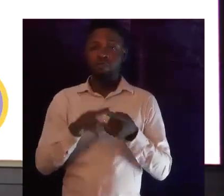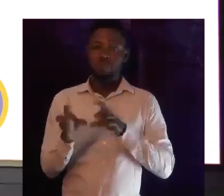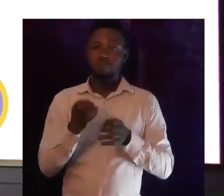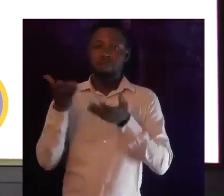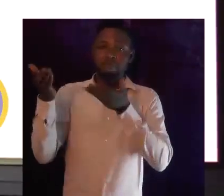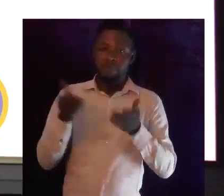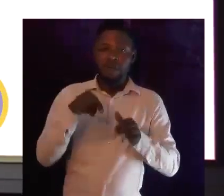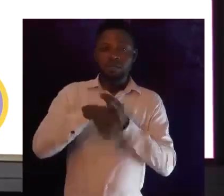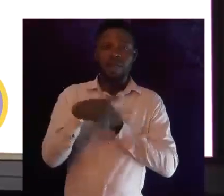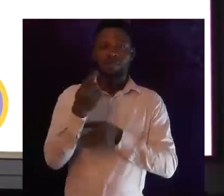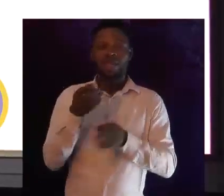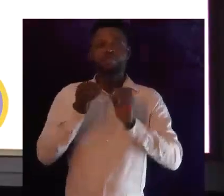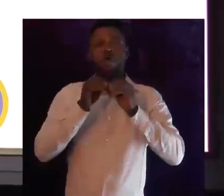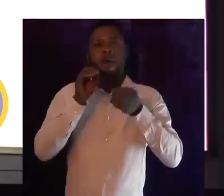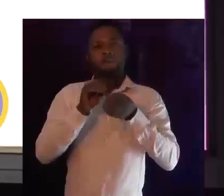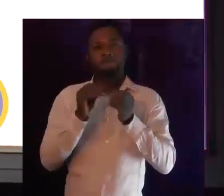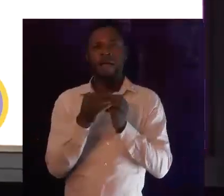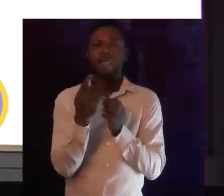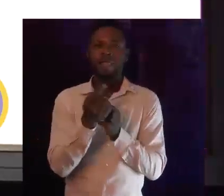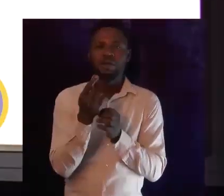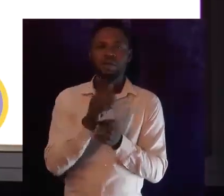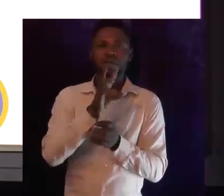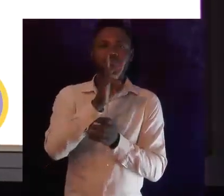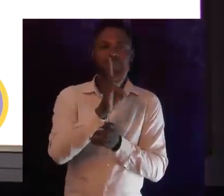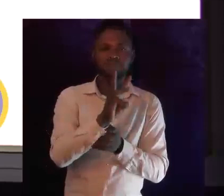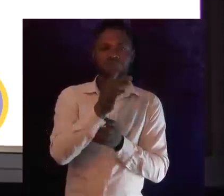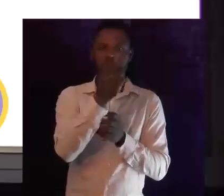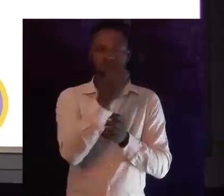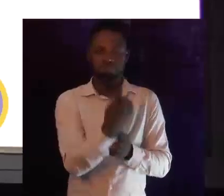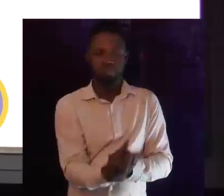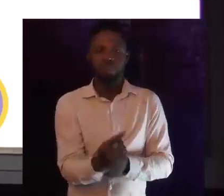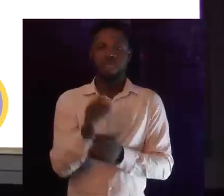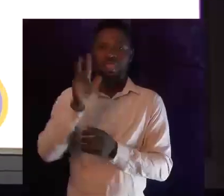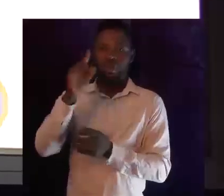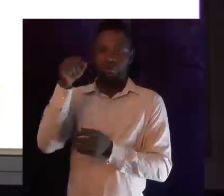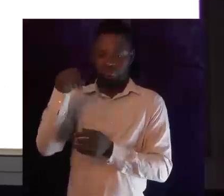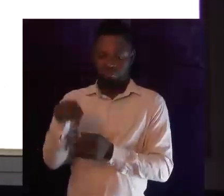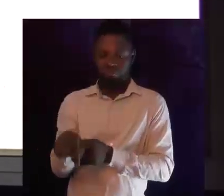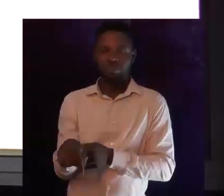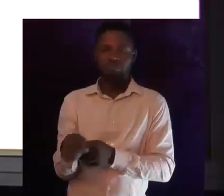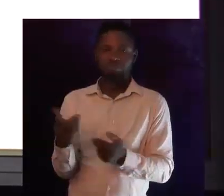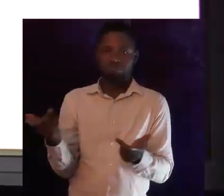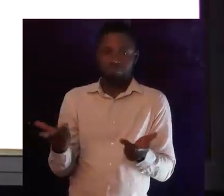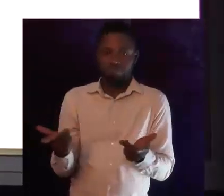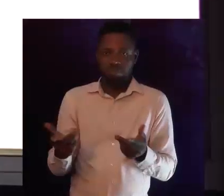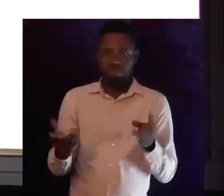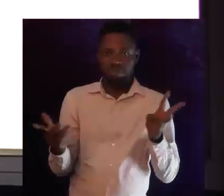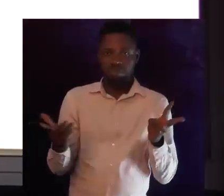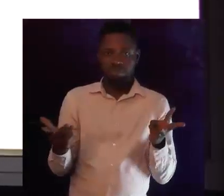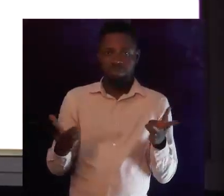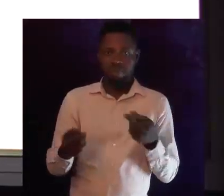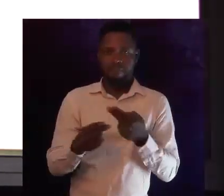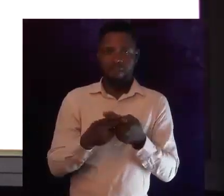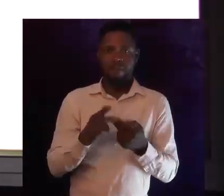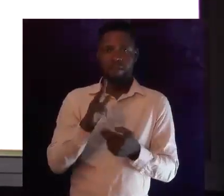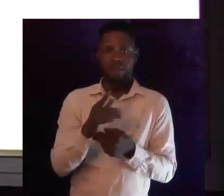that all you have to do is bring down the significant digits. In this case, 6 is the significant digit here, and 3 is the